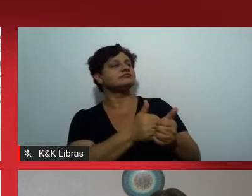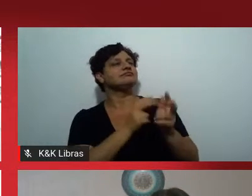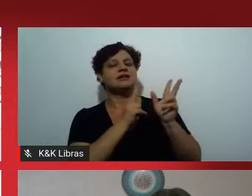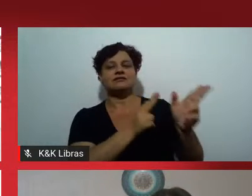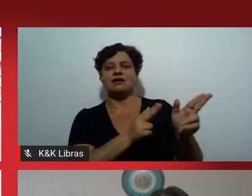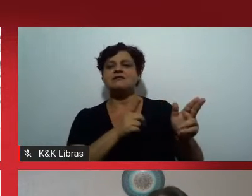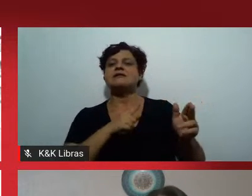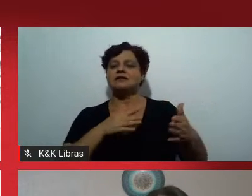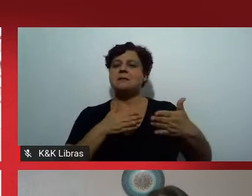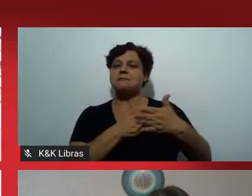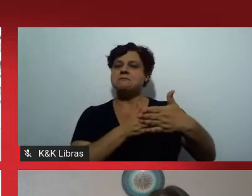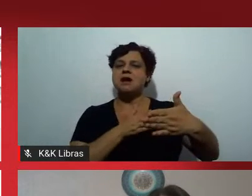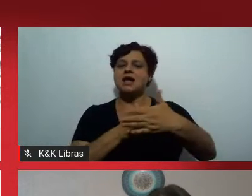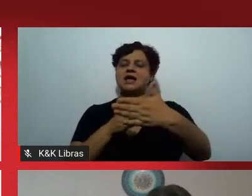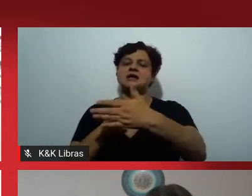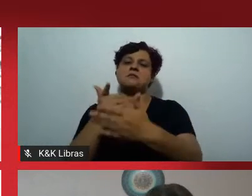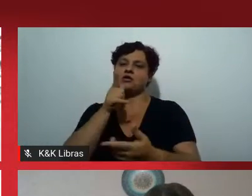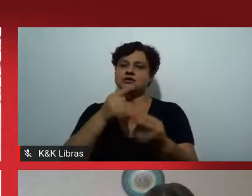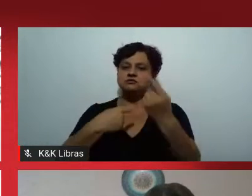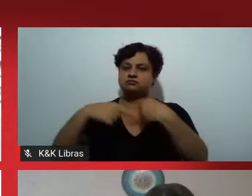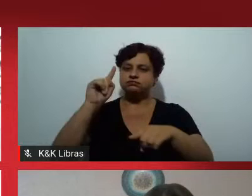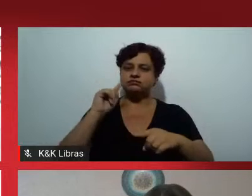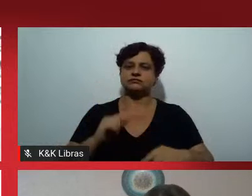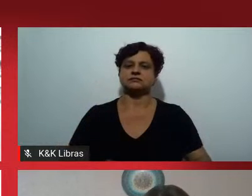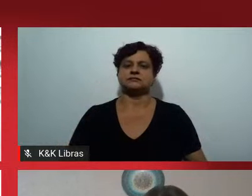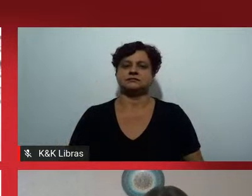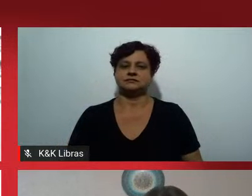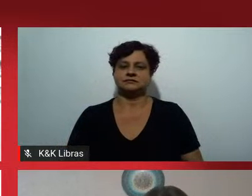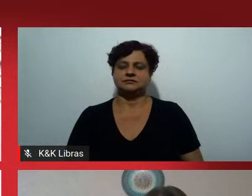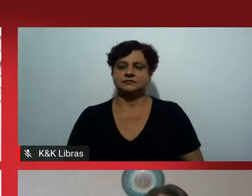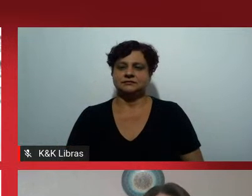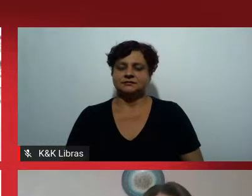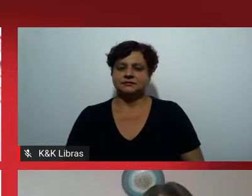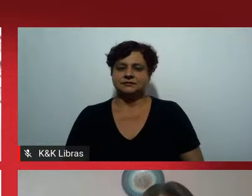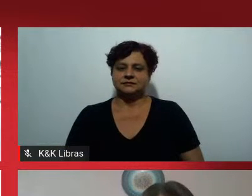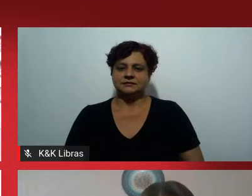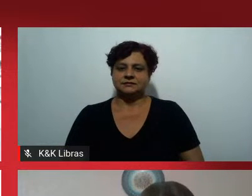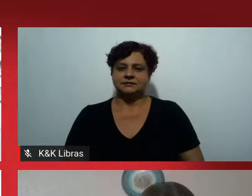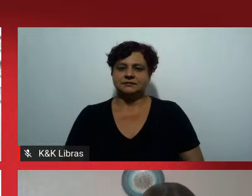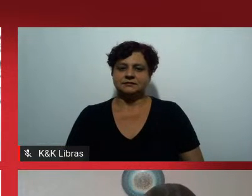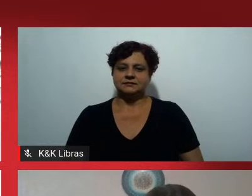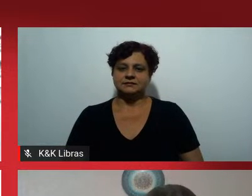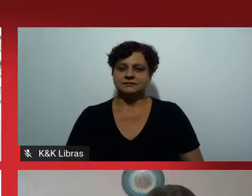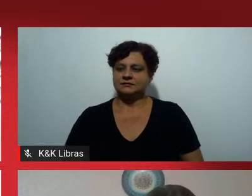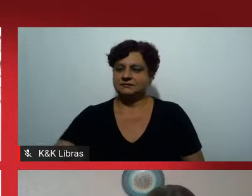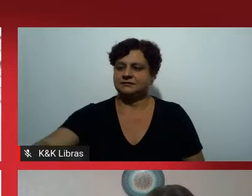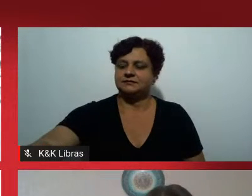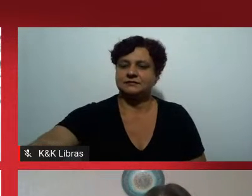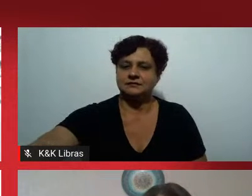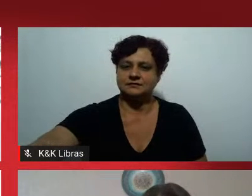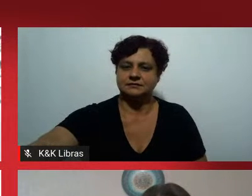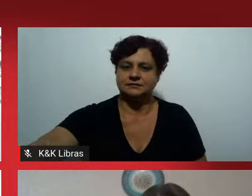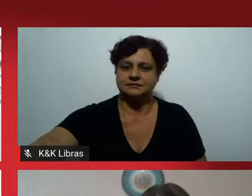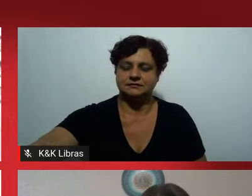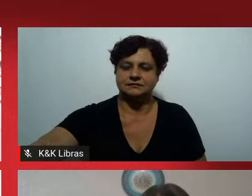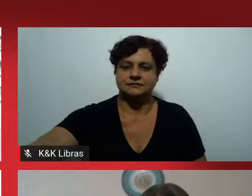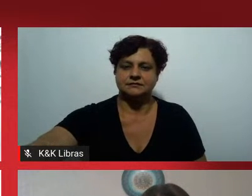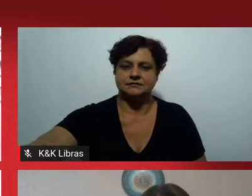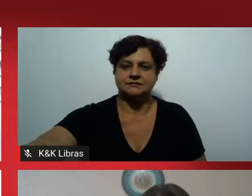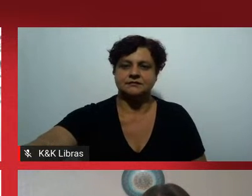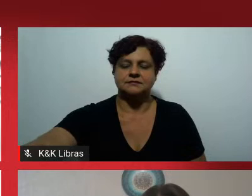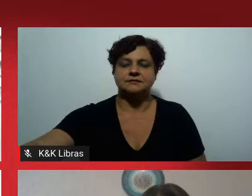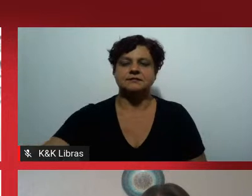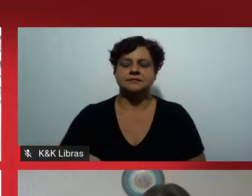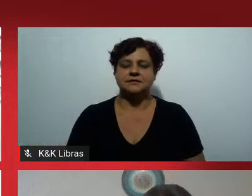Rajiji. It's quite interesting to hear you, Judith, this work that you